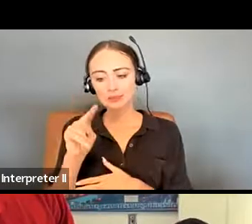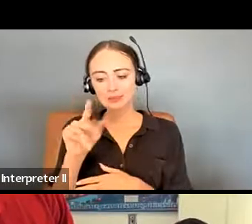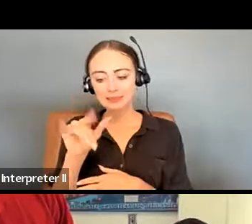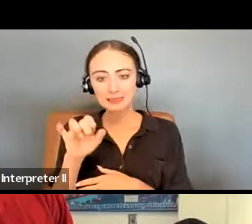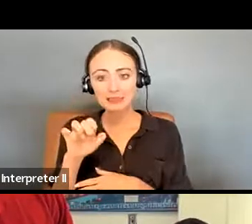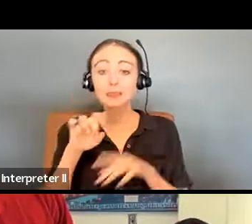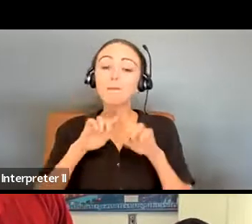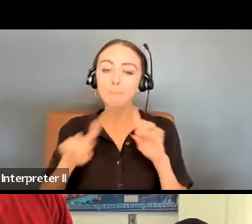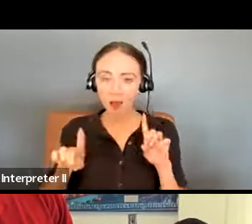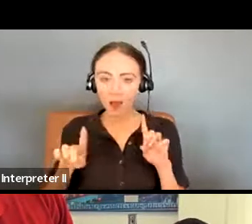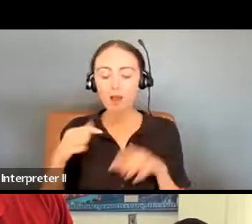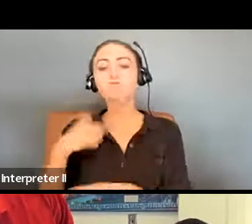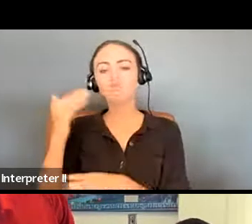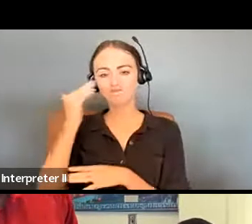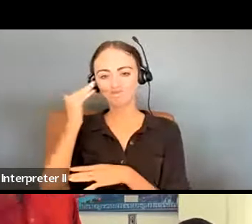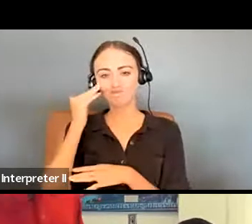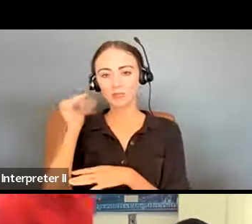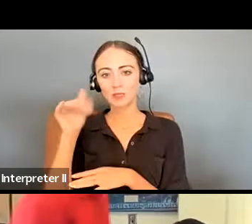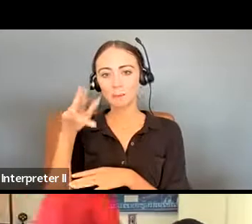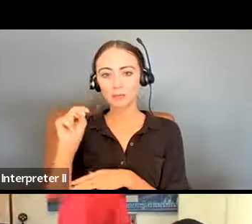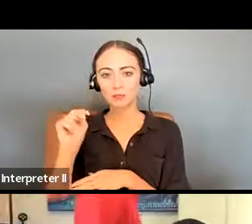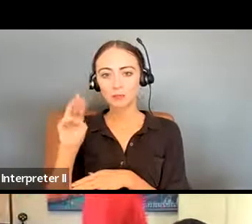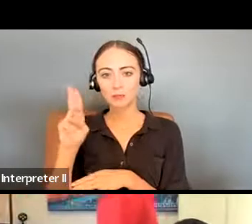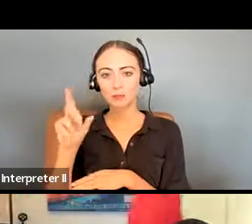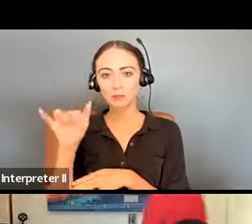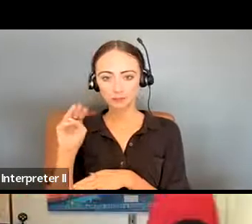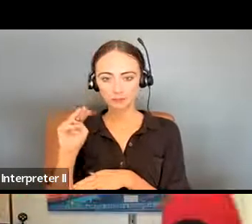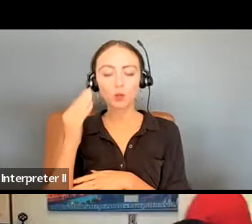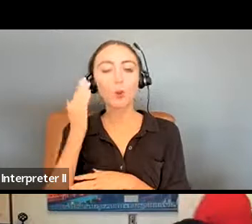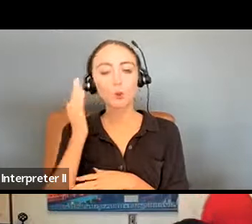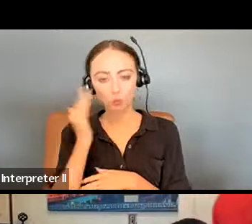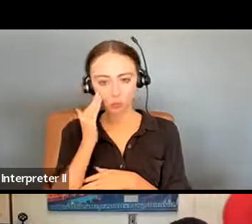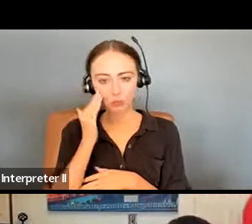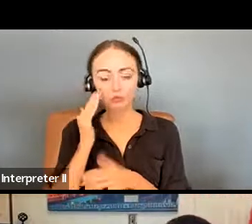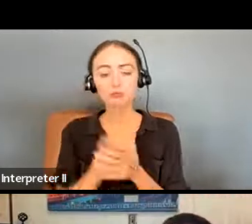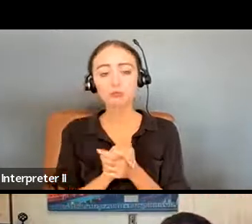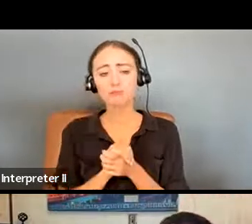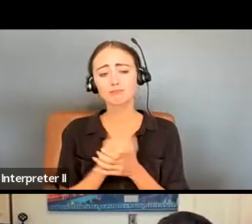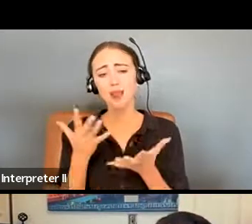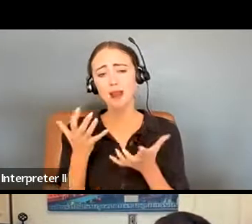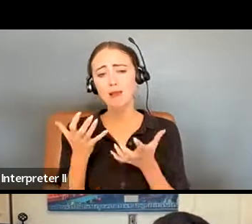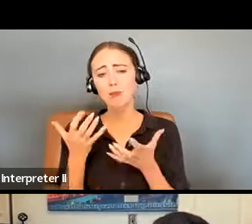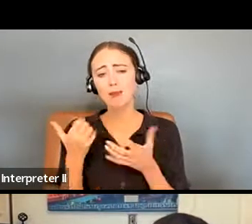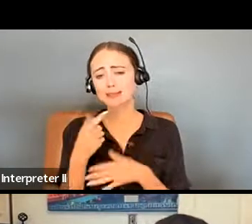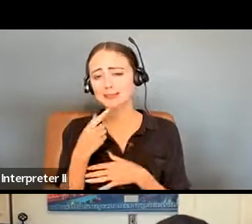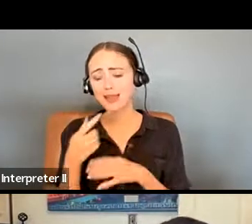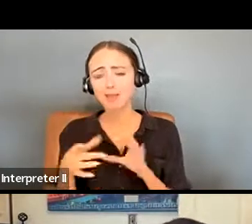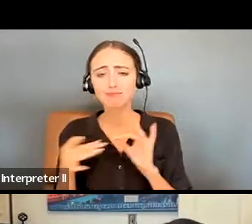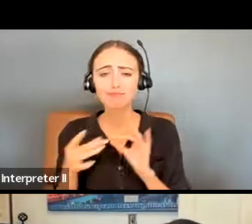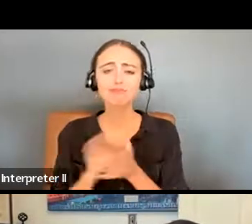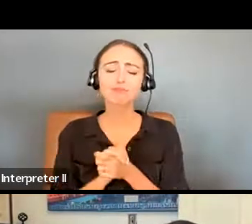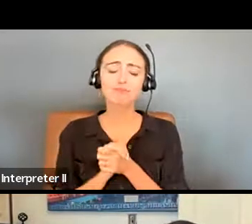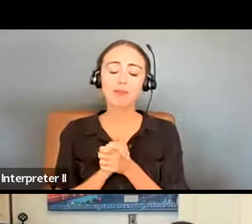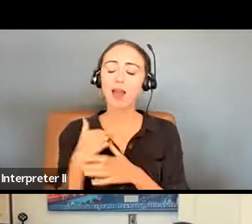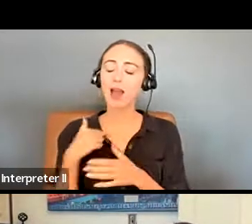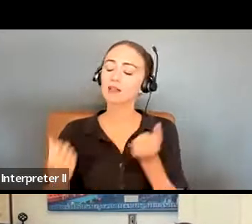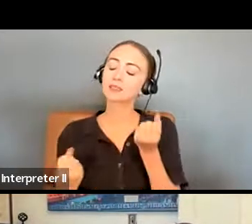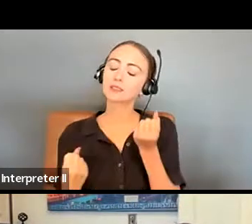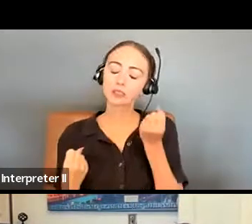but I did know Amin Muslim very well. And just want to take the opportunity to say how much I support